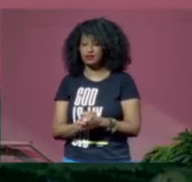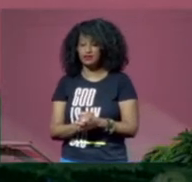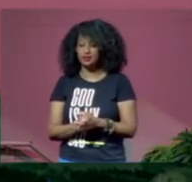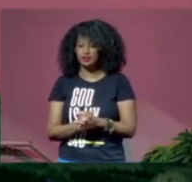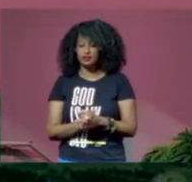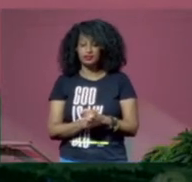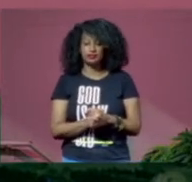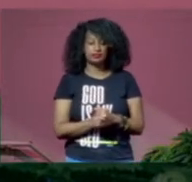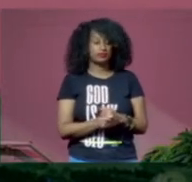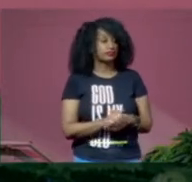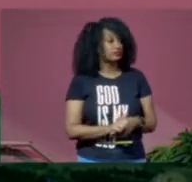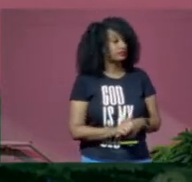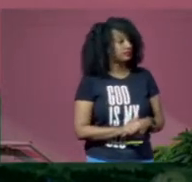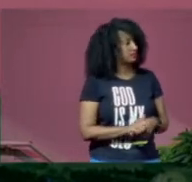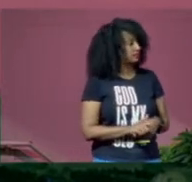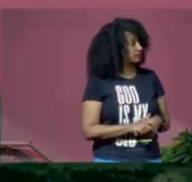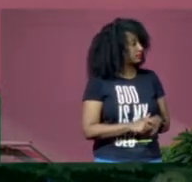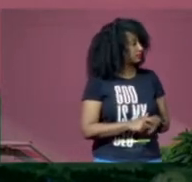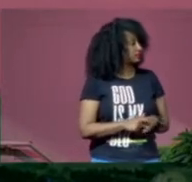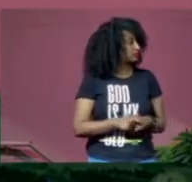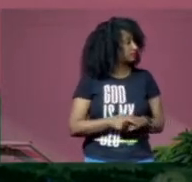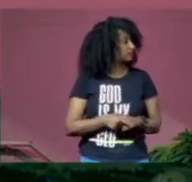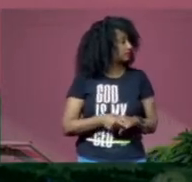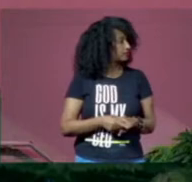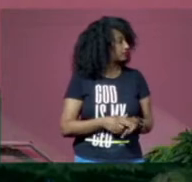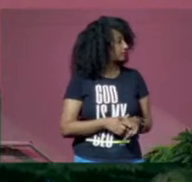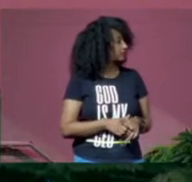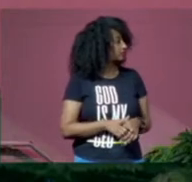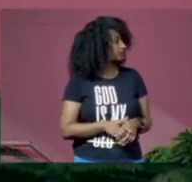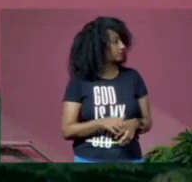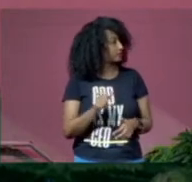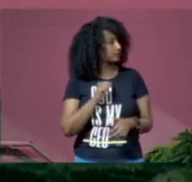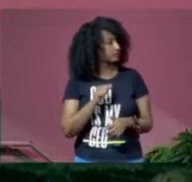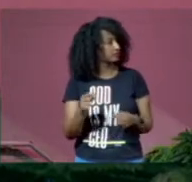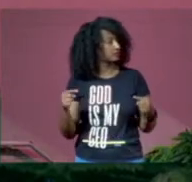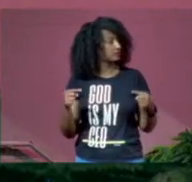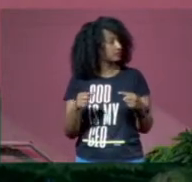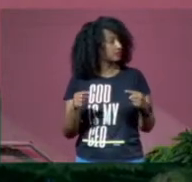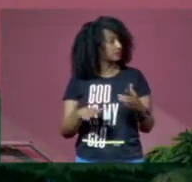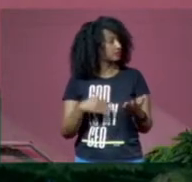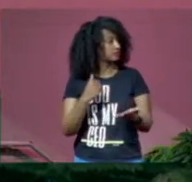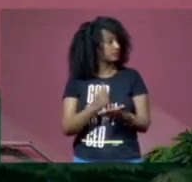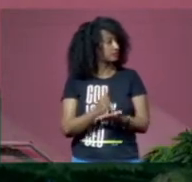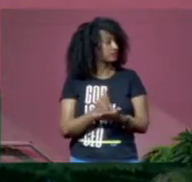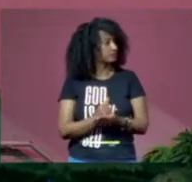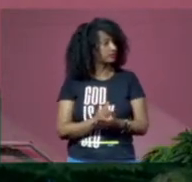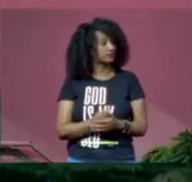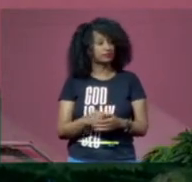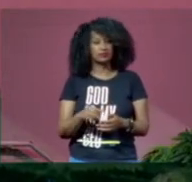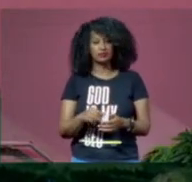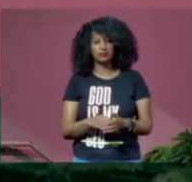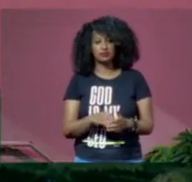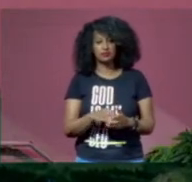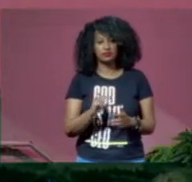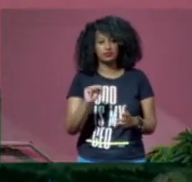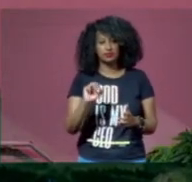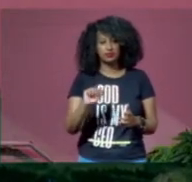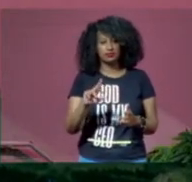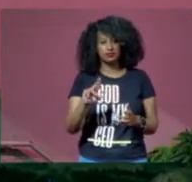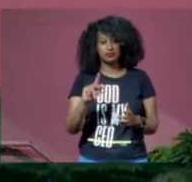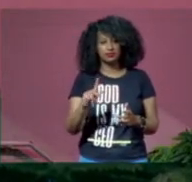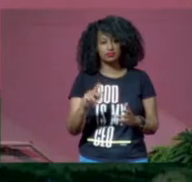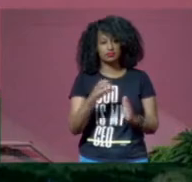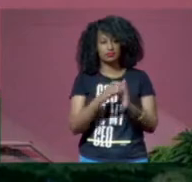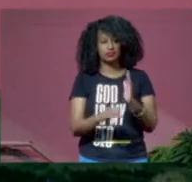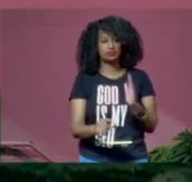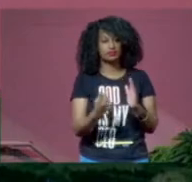but one more time is not going to hurt, amen. So we pray for fresh revelation today. Mark chapter 1, beginning at verse 1 and